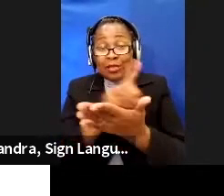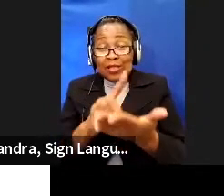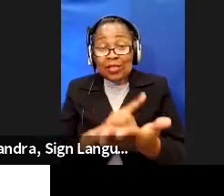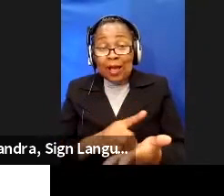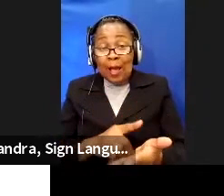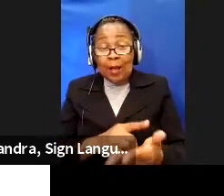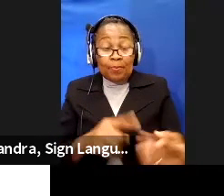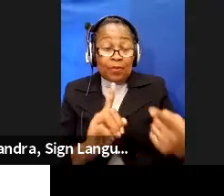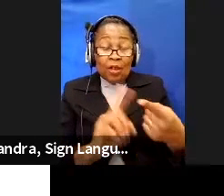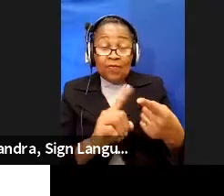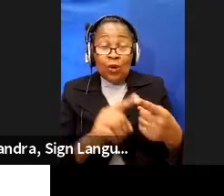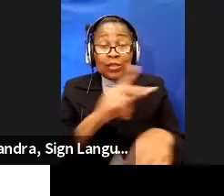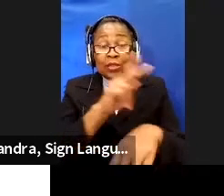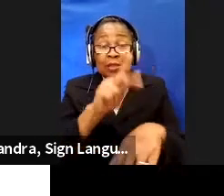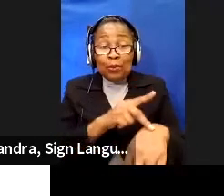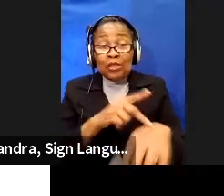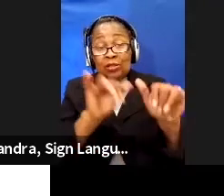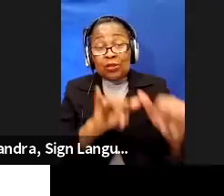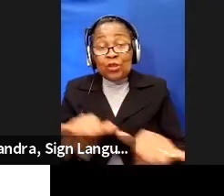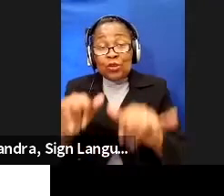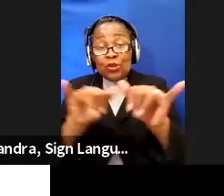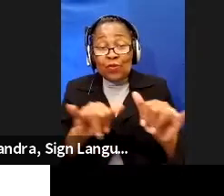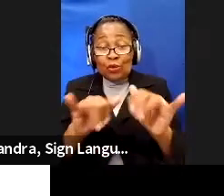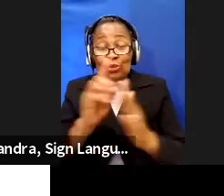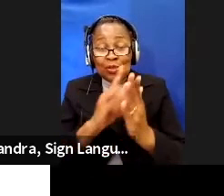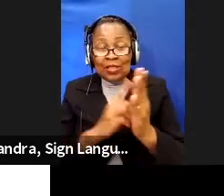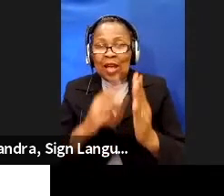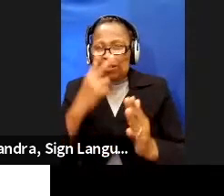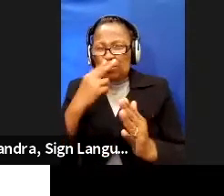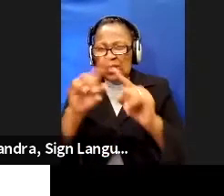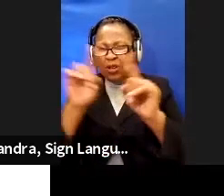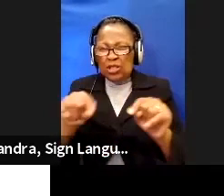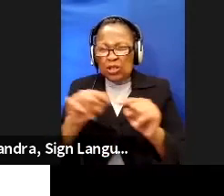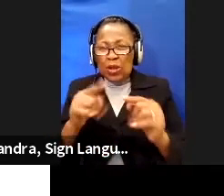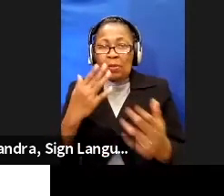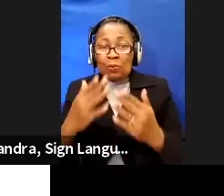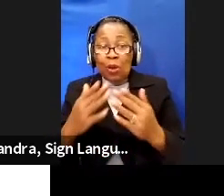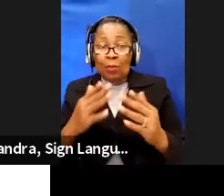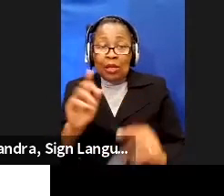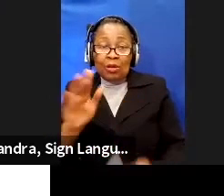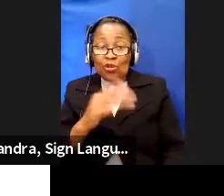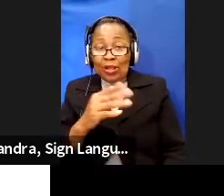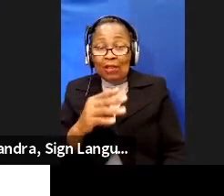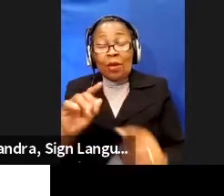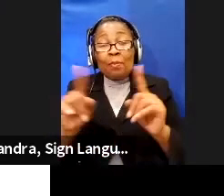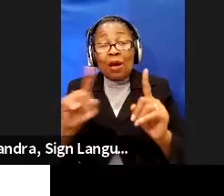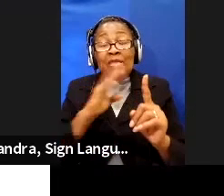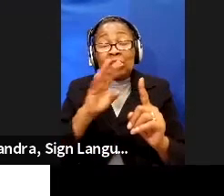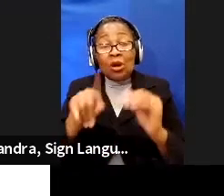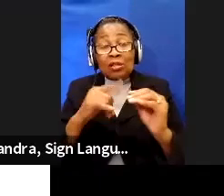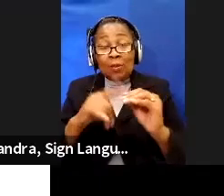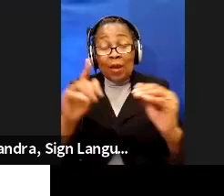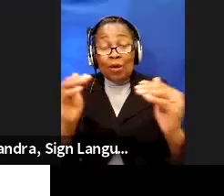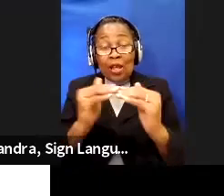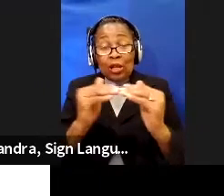principles of universal design, which you see on the screen, probably to your left. that talk about equitable use and